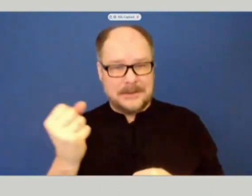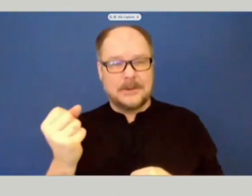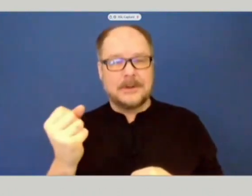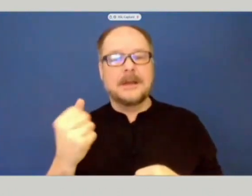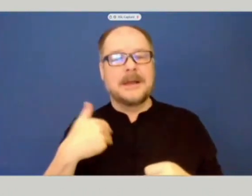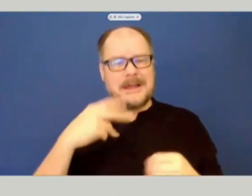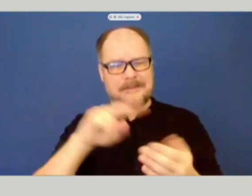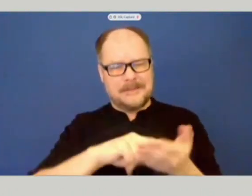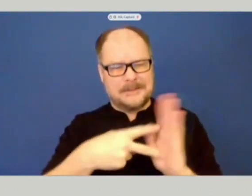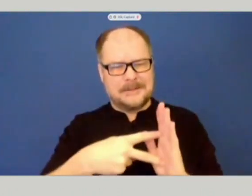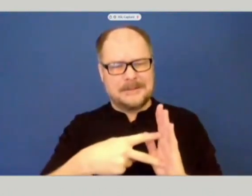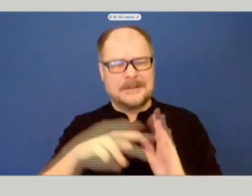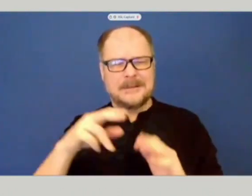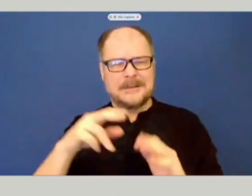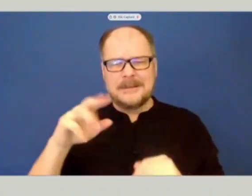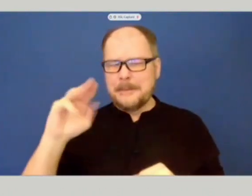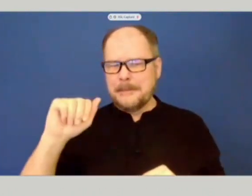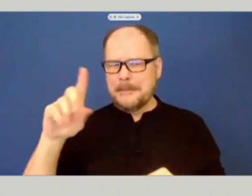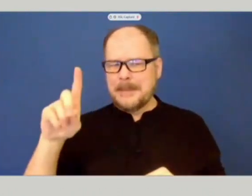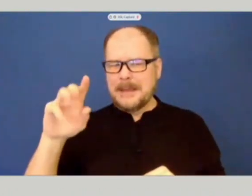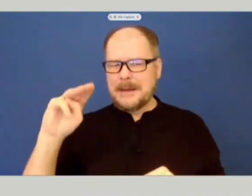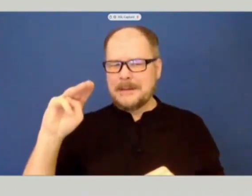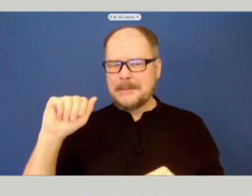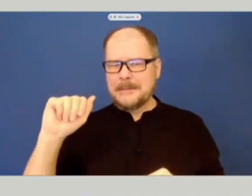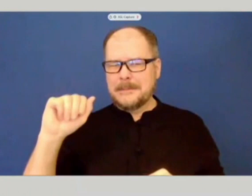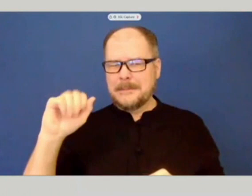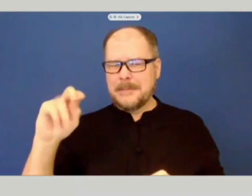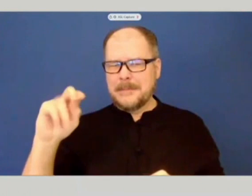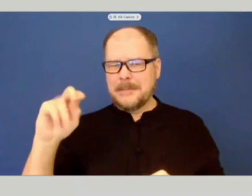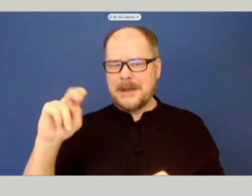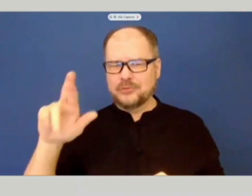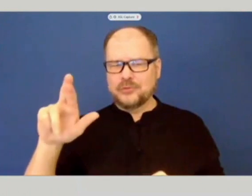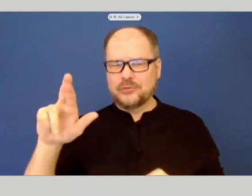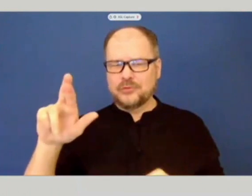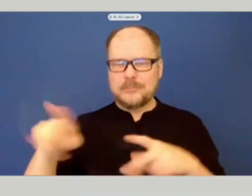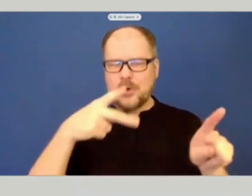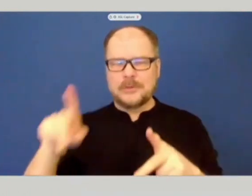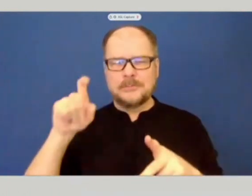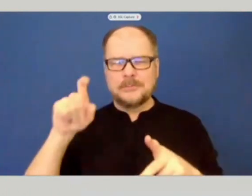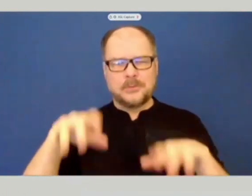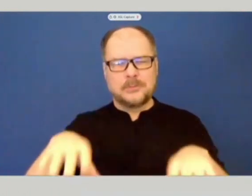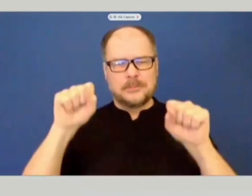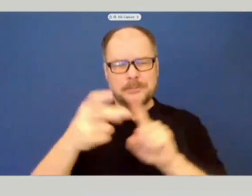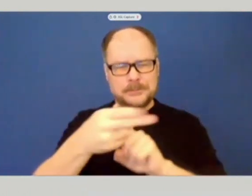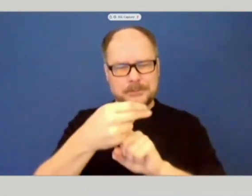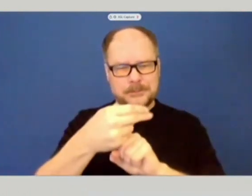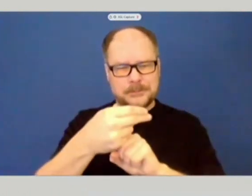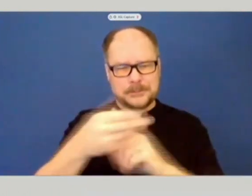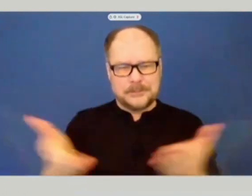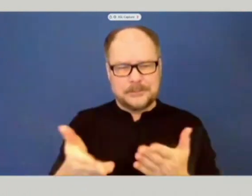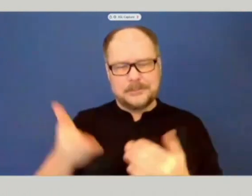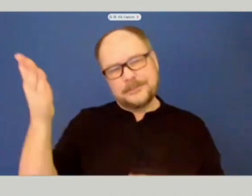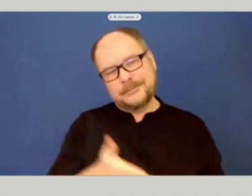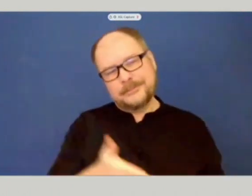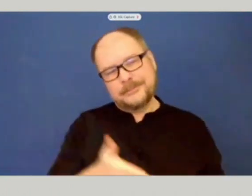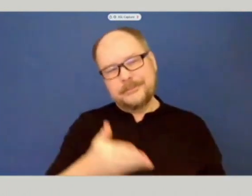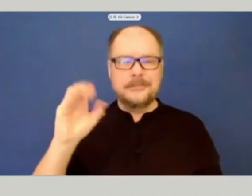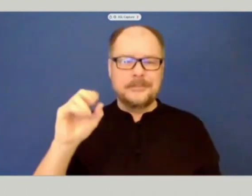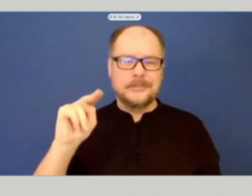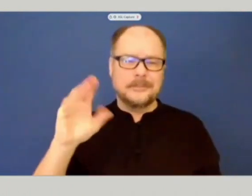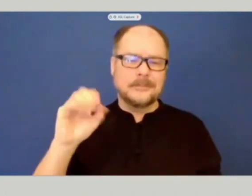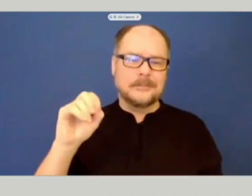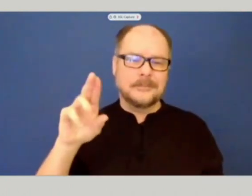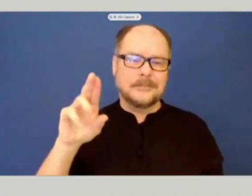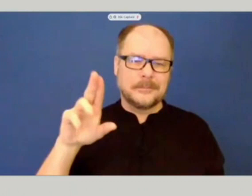Monster Party that is supposed to be at a hotel here in Charlotte/Concord, Charlotte Concord Golf Resort and Spa.